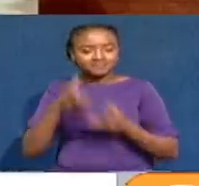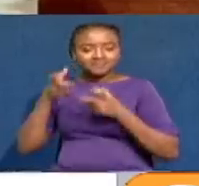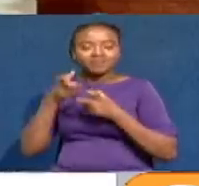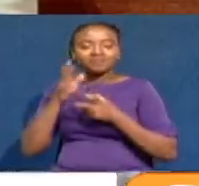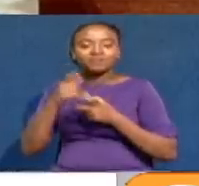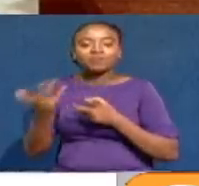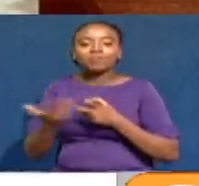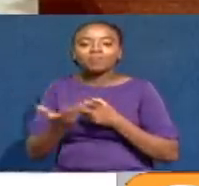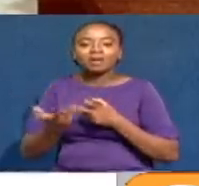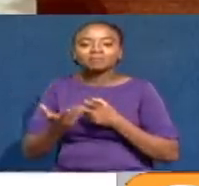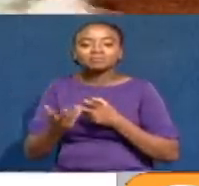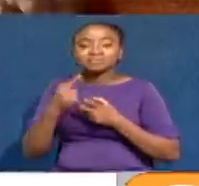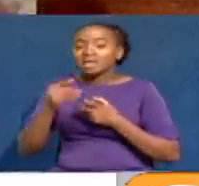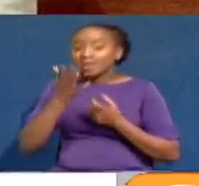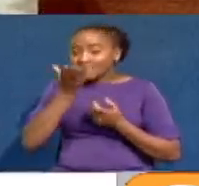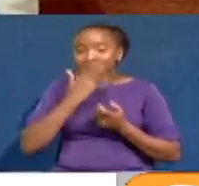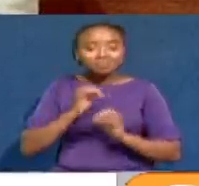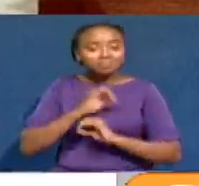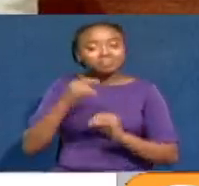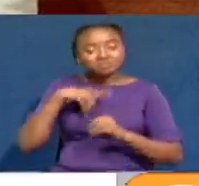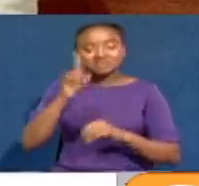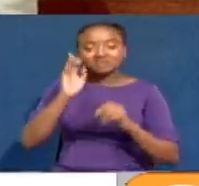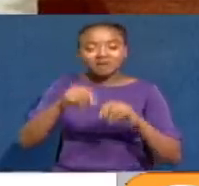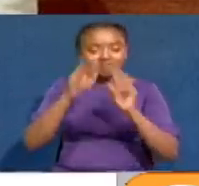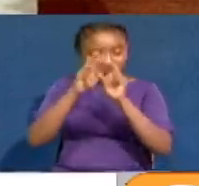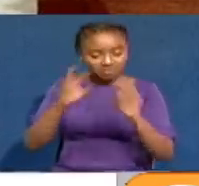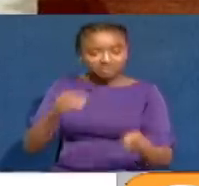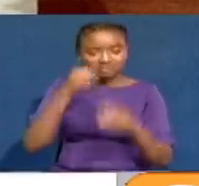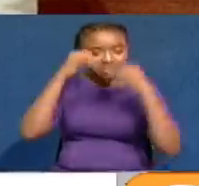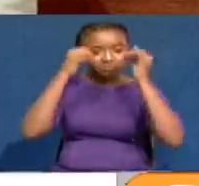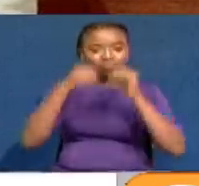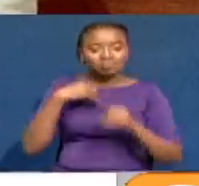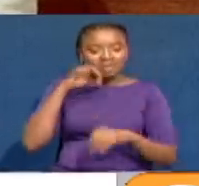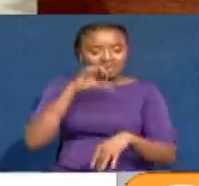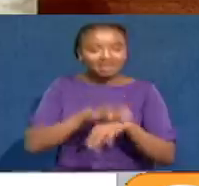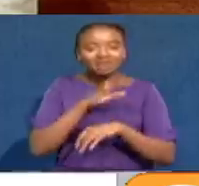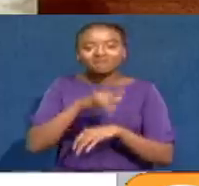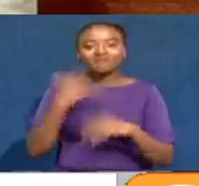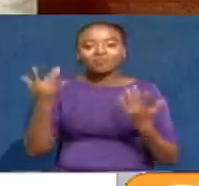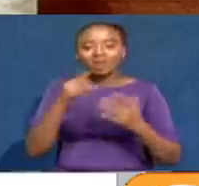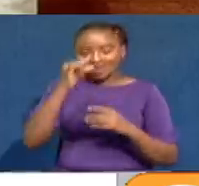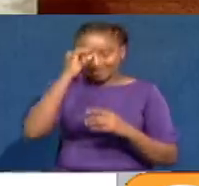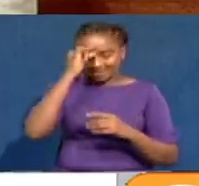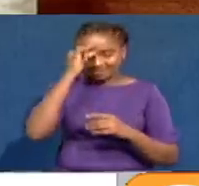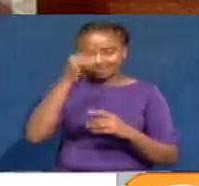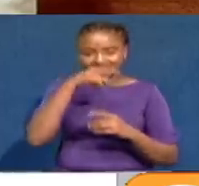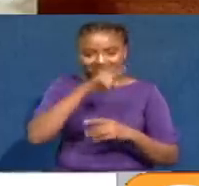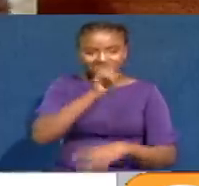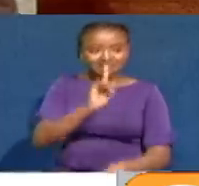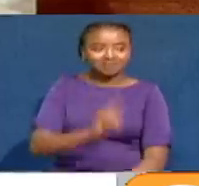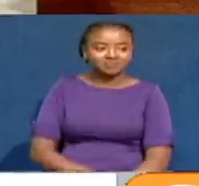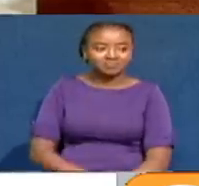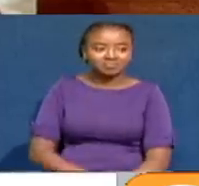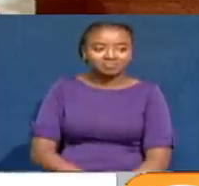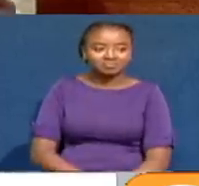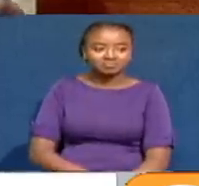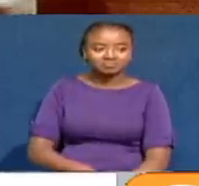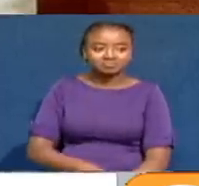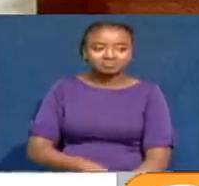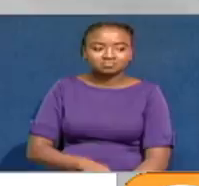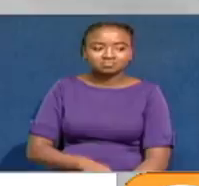You know, this is not magic. If you have time, you can Google. I have lifted them from government itself. How does that serve And the course? Fact is